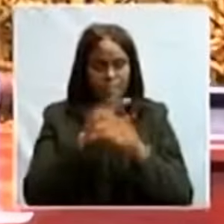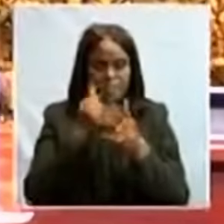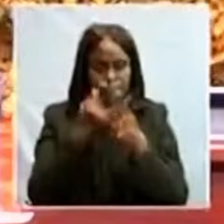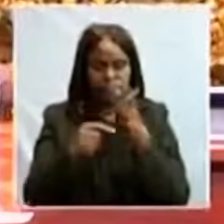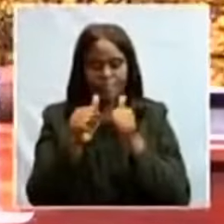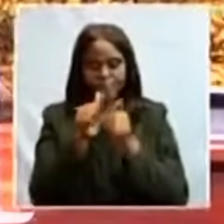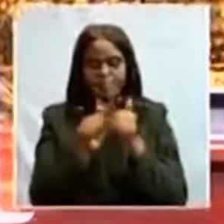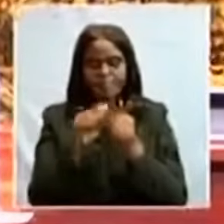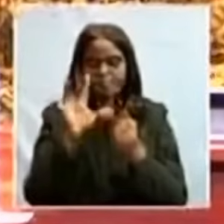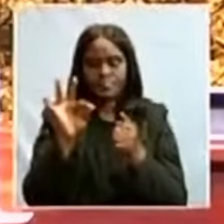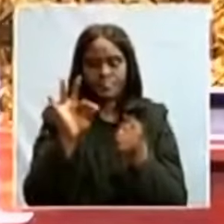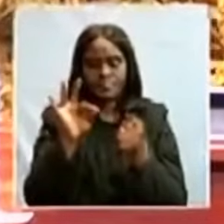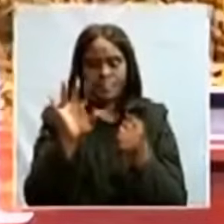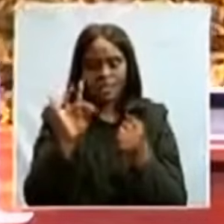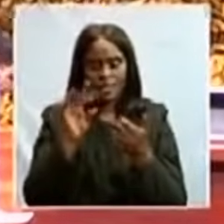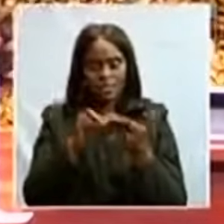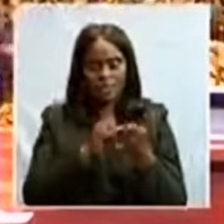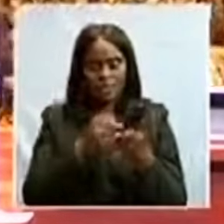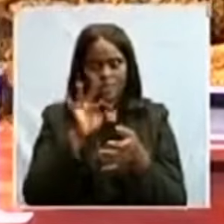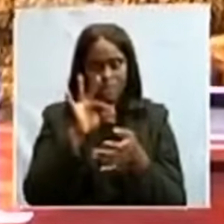about